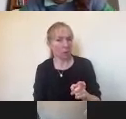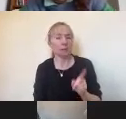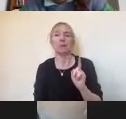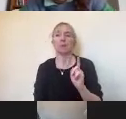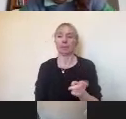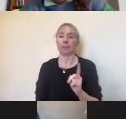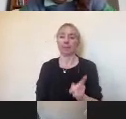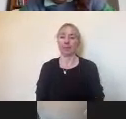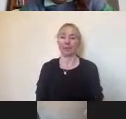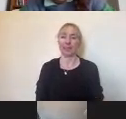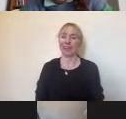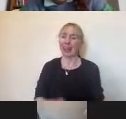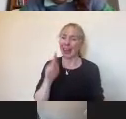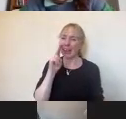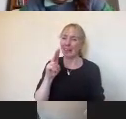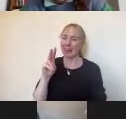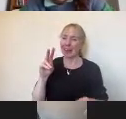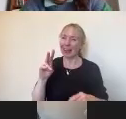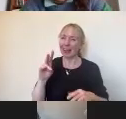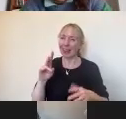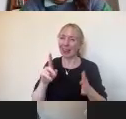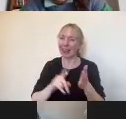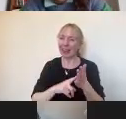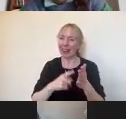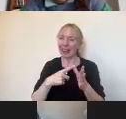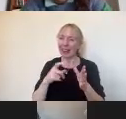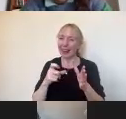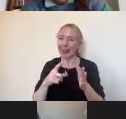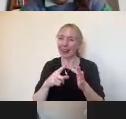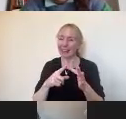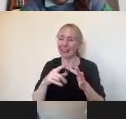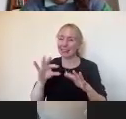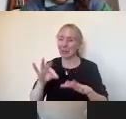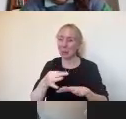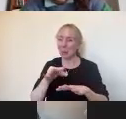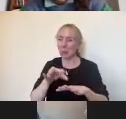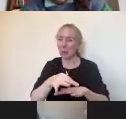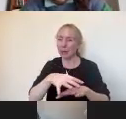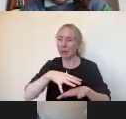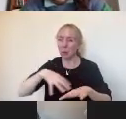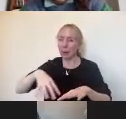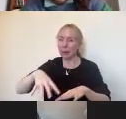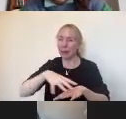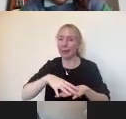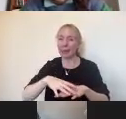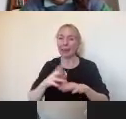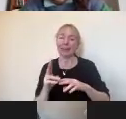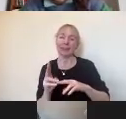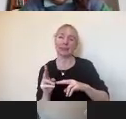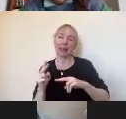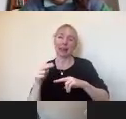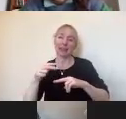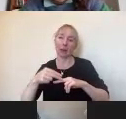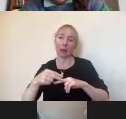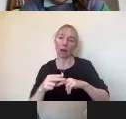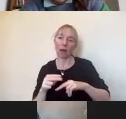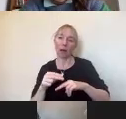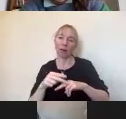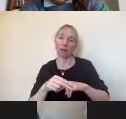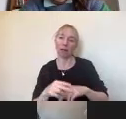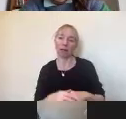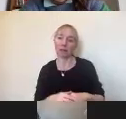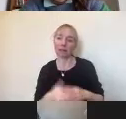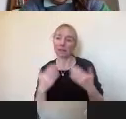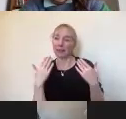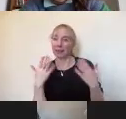Yes, that's right. It looked like lace. It does look like lace, or a doily. So it's cut out card. So I don't